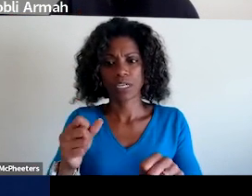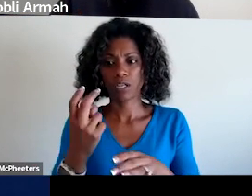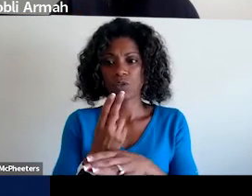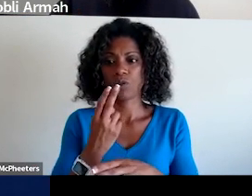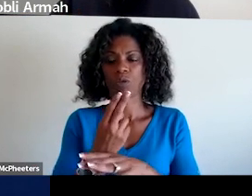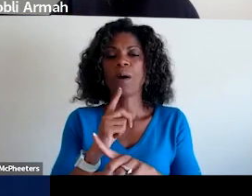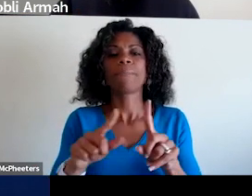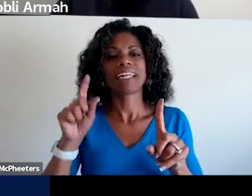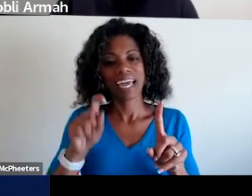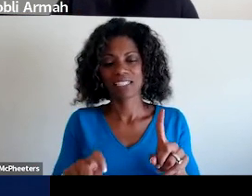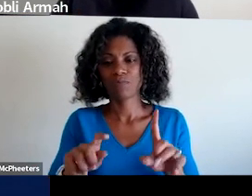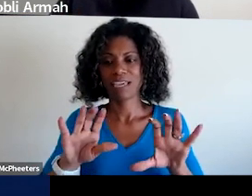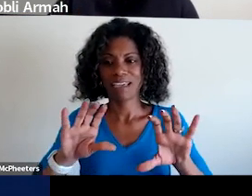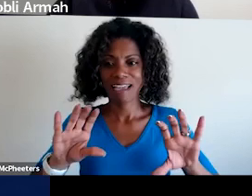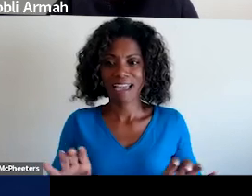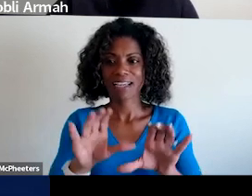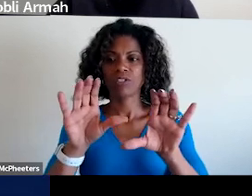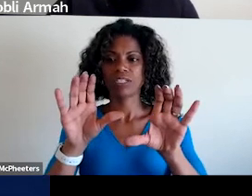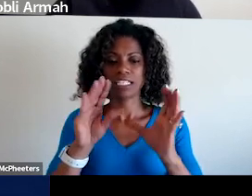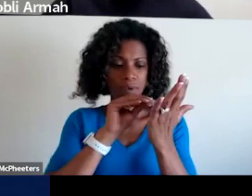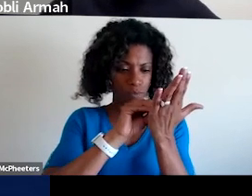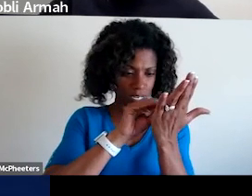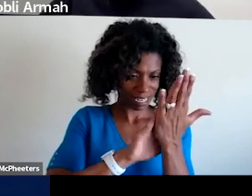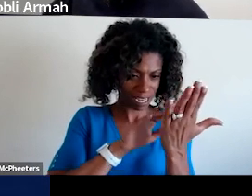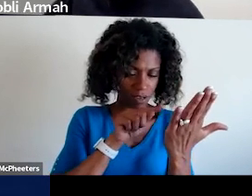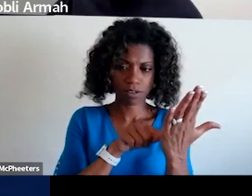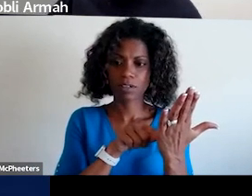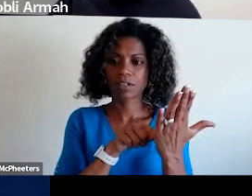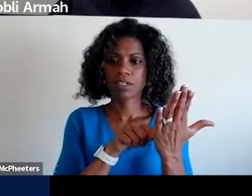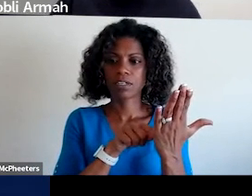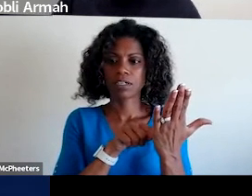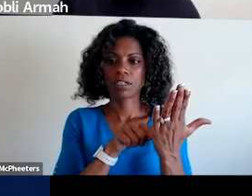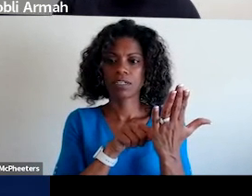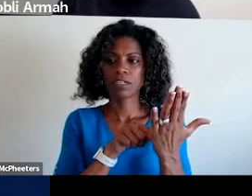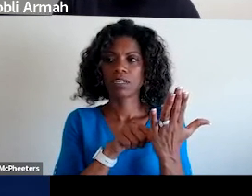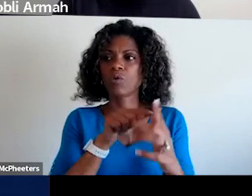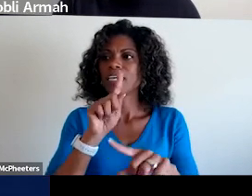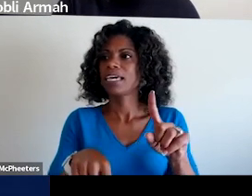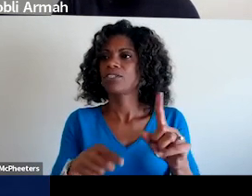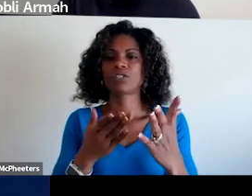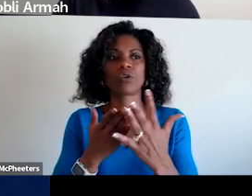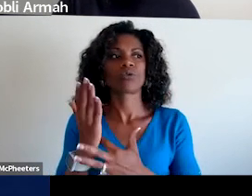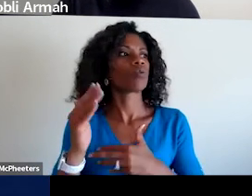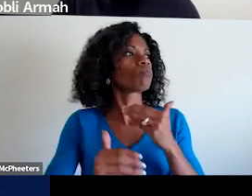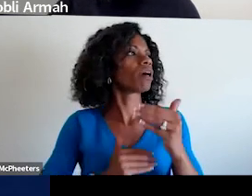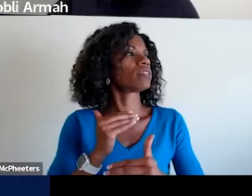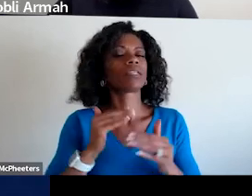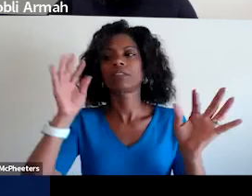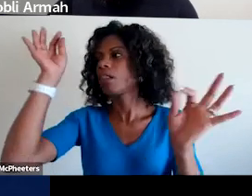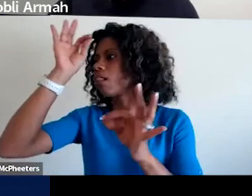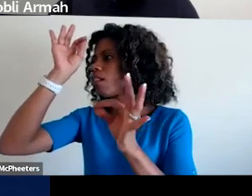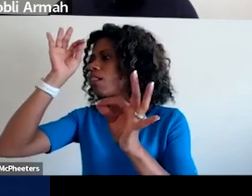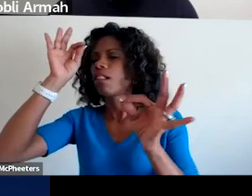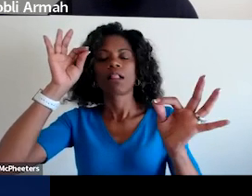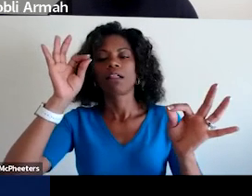be actionable. It actually has to be written down. You just can't go through the process. Like, what are the aspirations for the goal is a